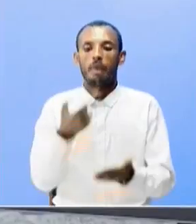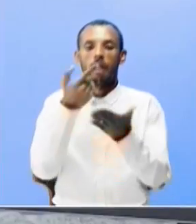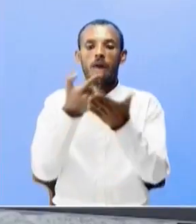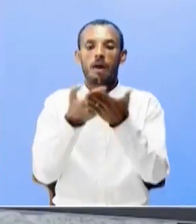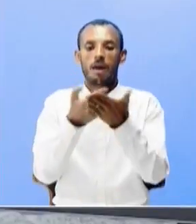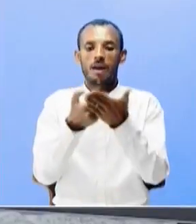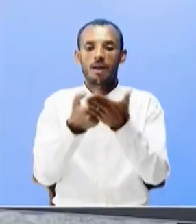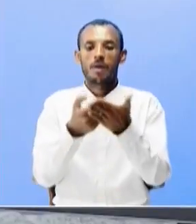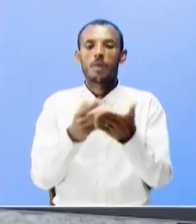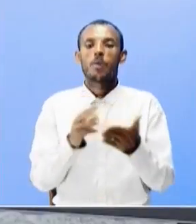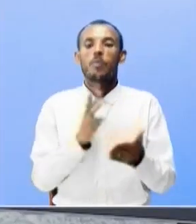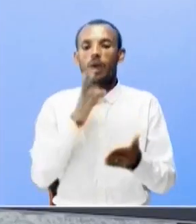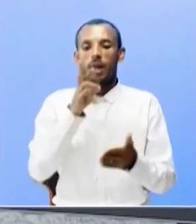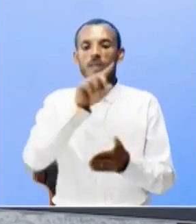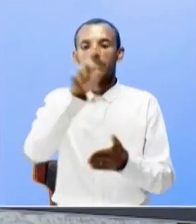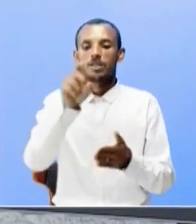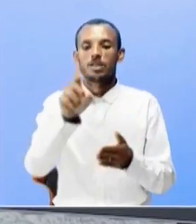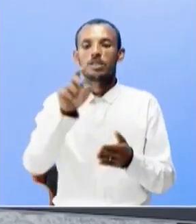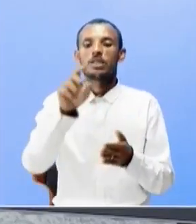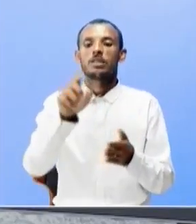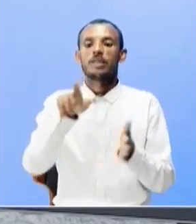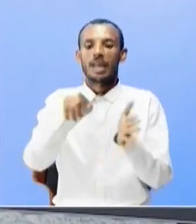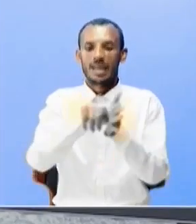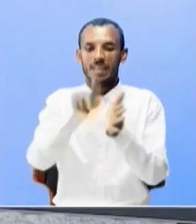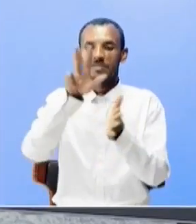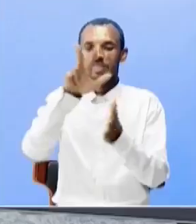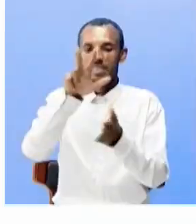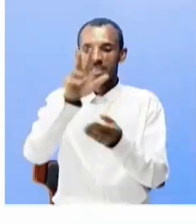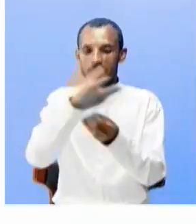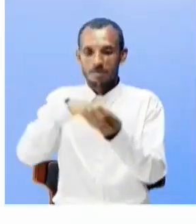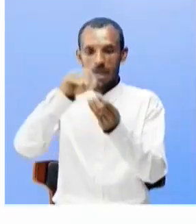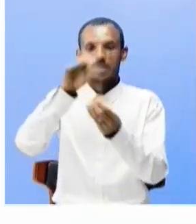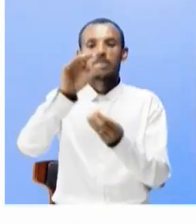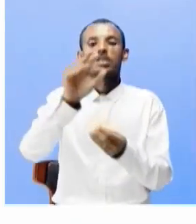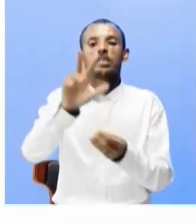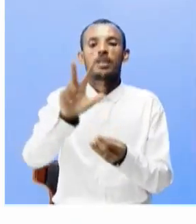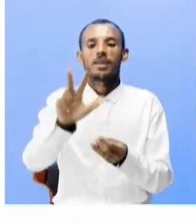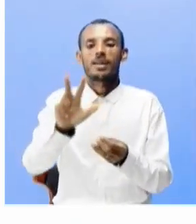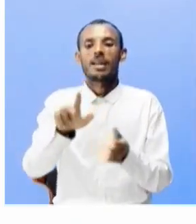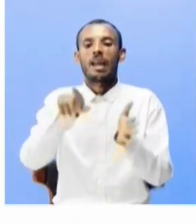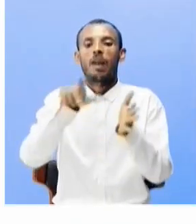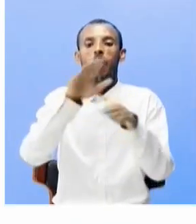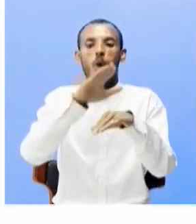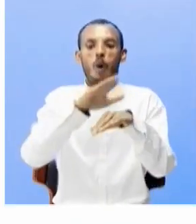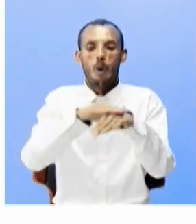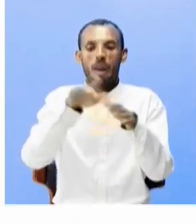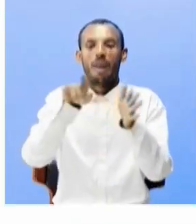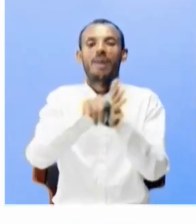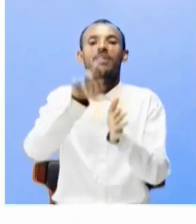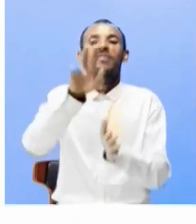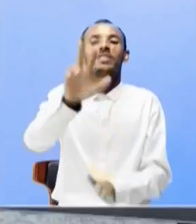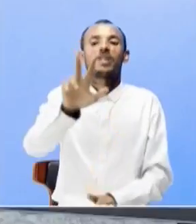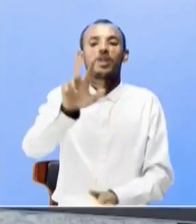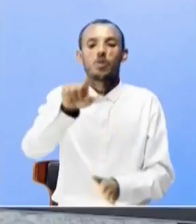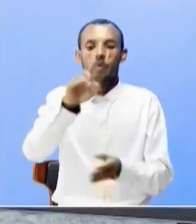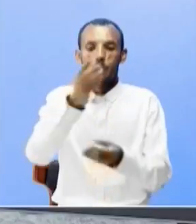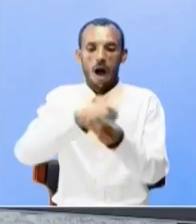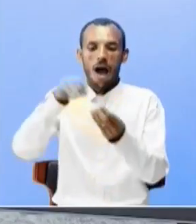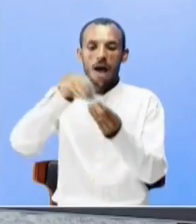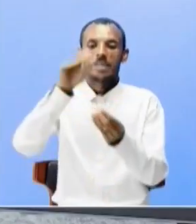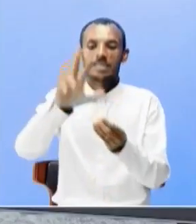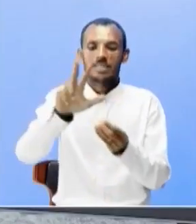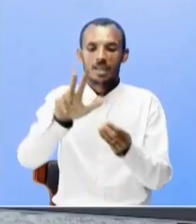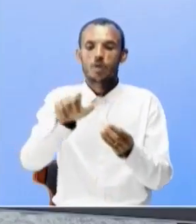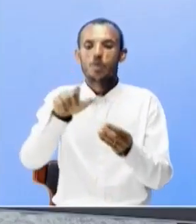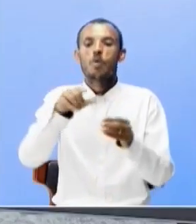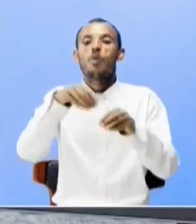Here, we are asked to add 3 on -3. On -3, you add 3 means you move